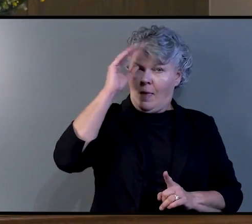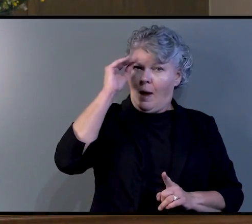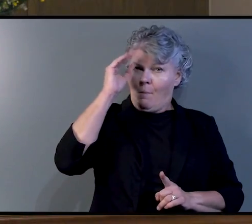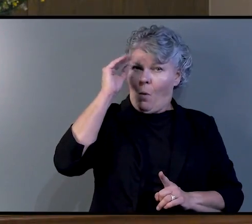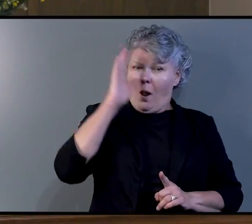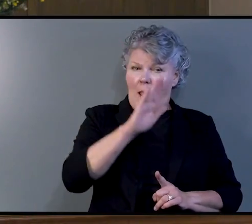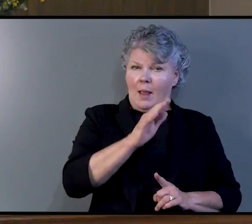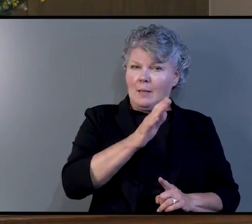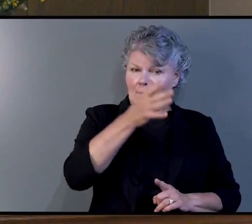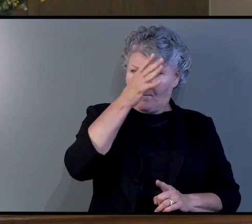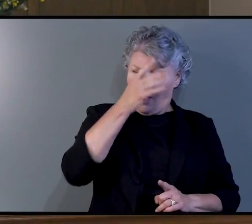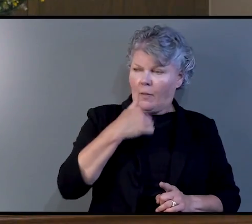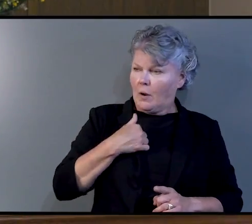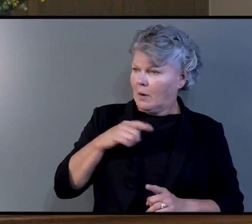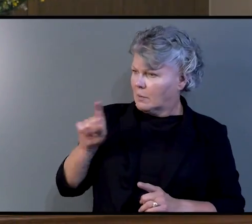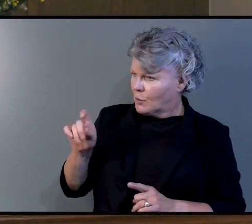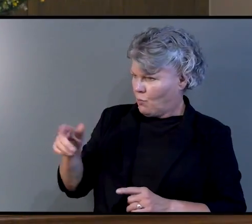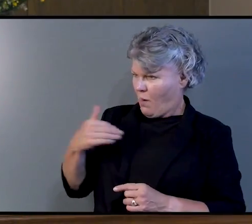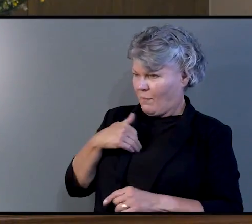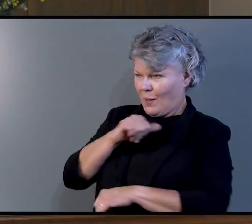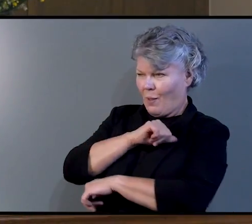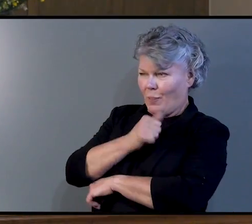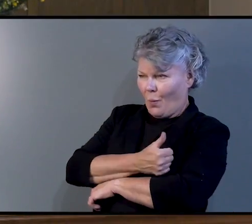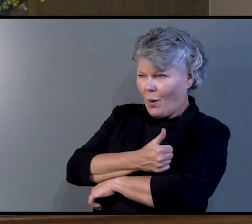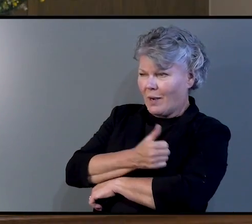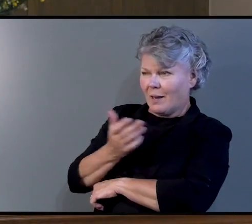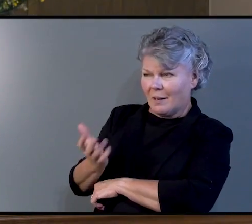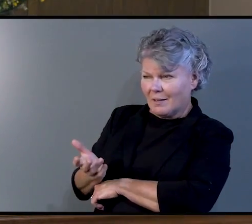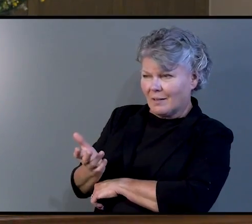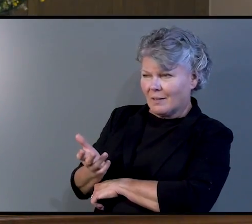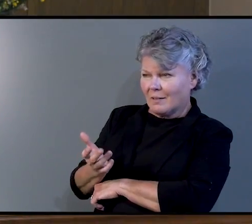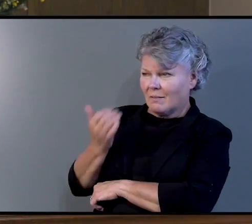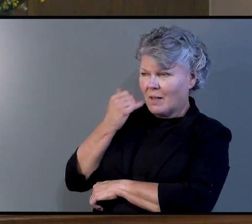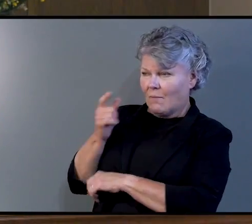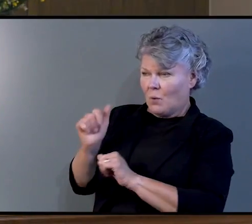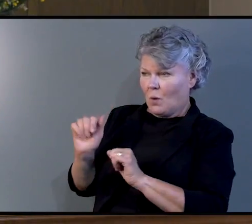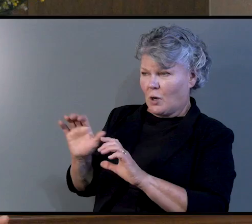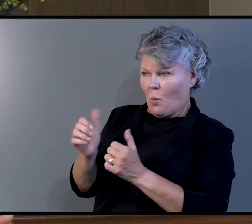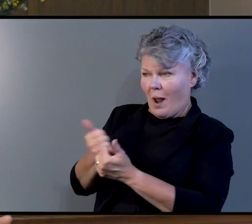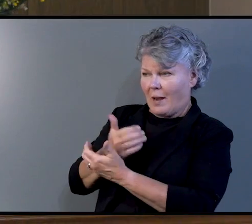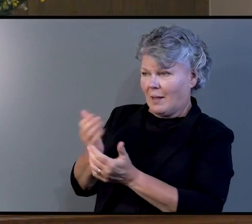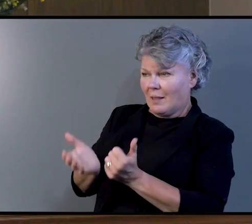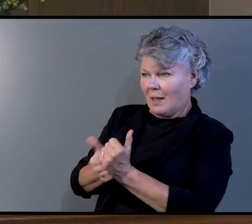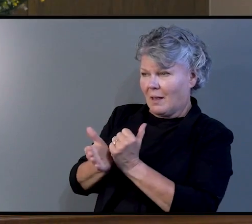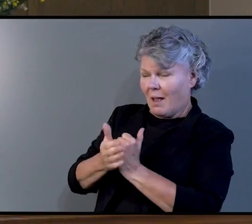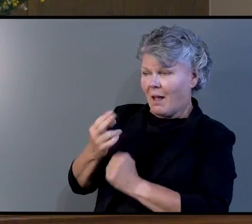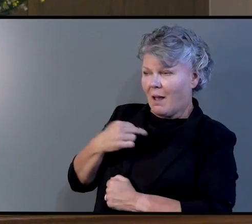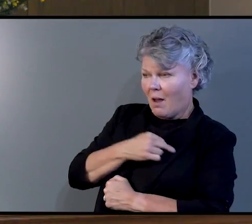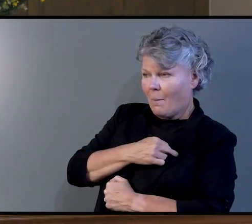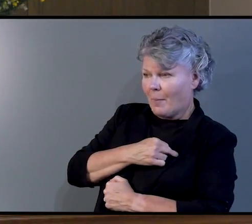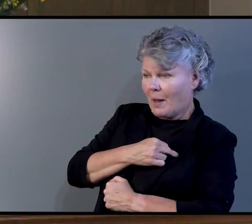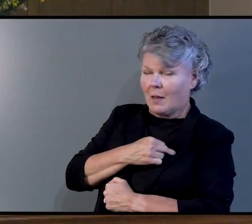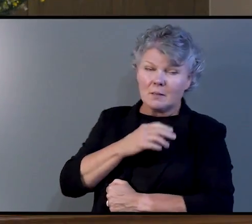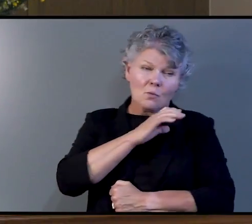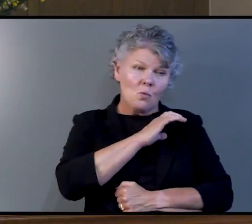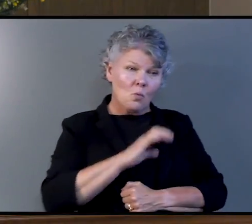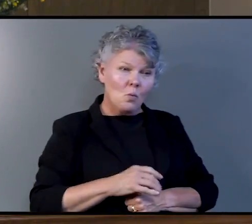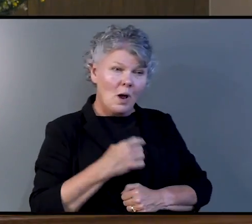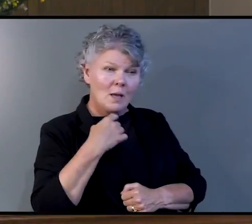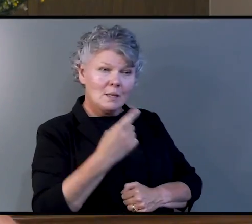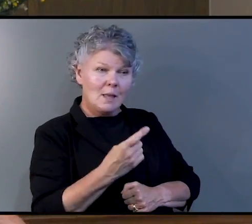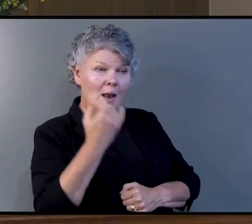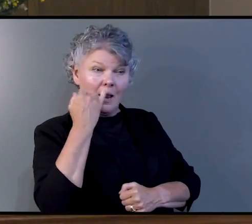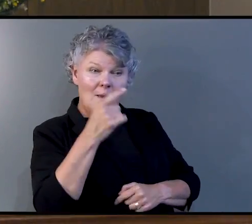questioning Christ's authority. In verse 22, the man says, "If you can do anything, help us." To which Christ